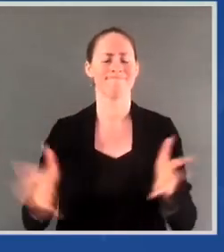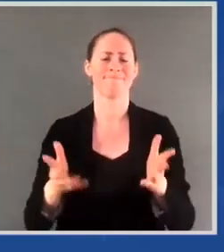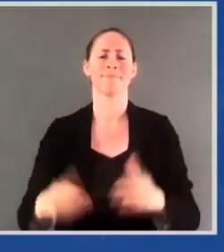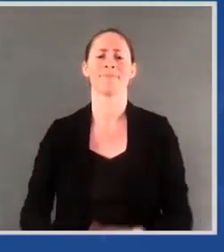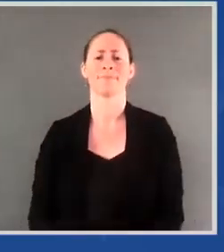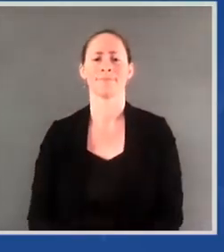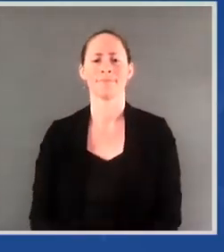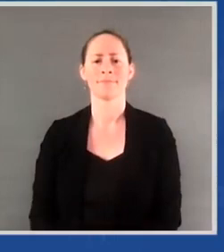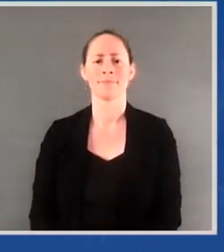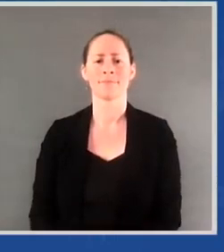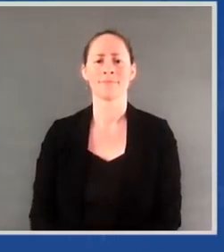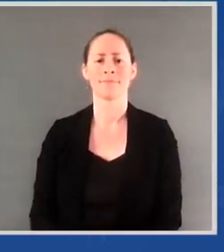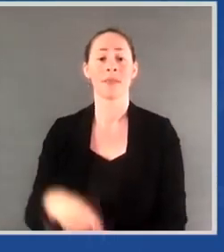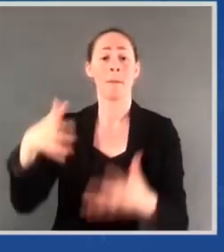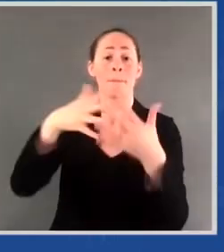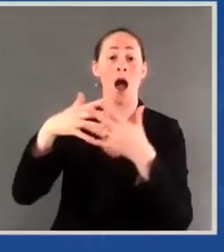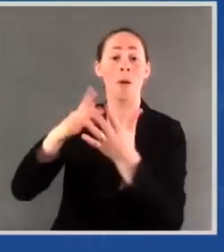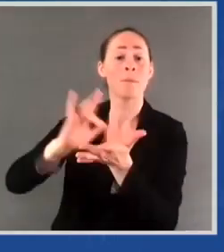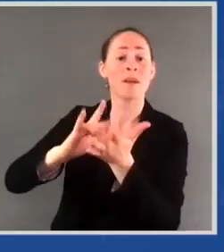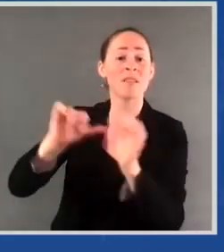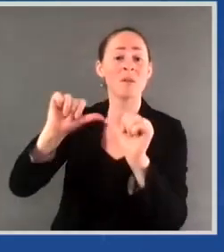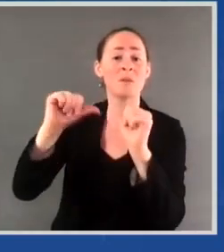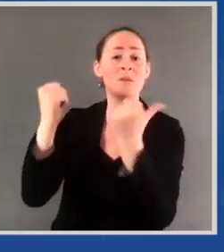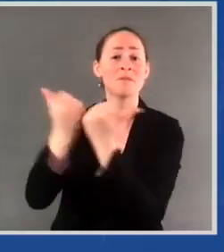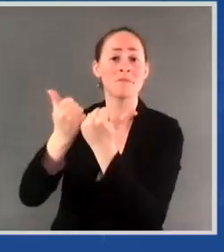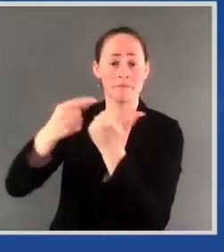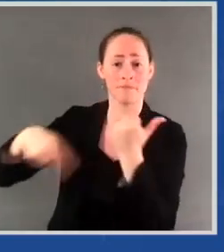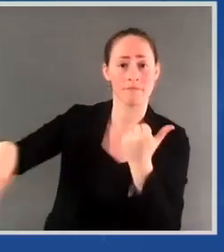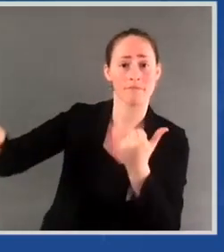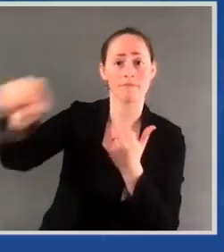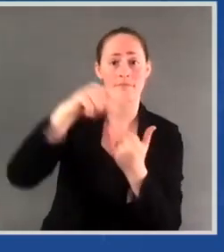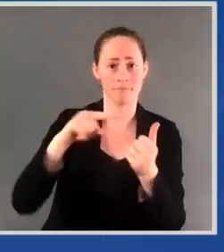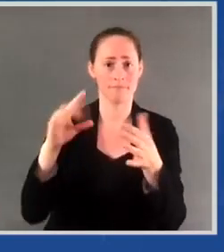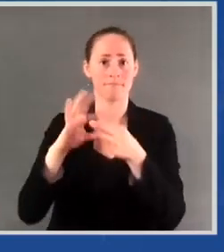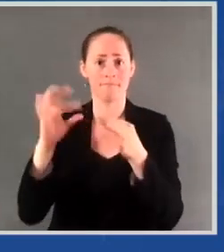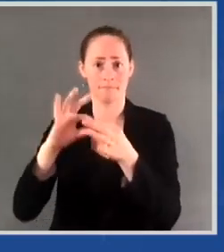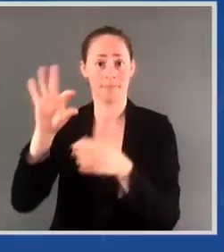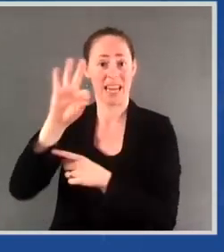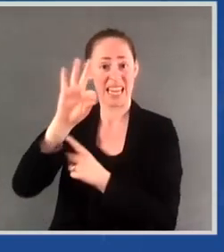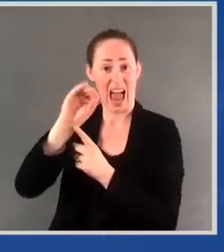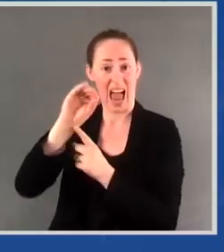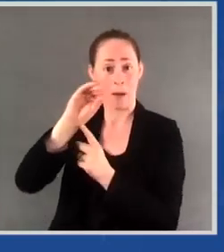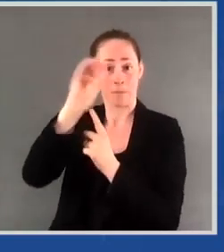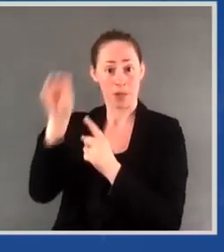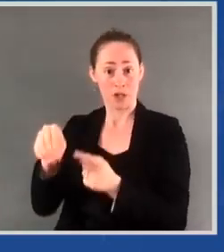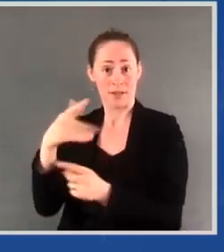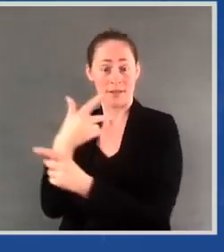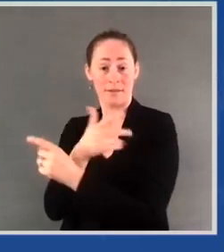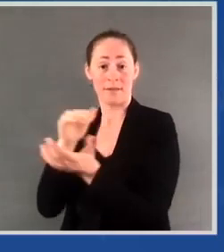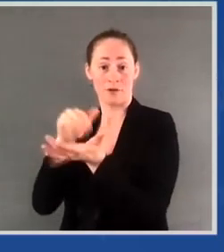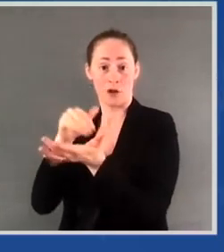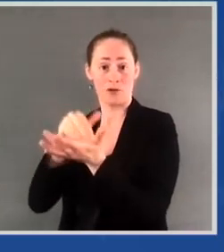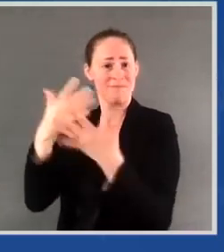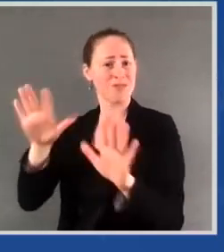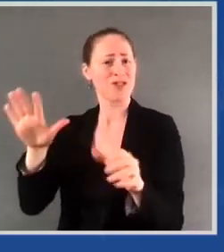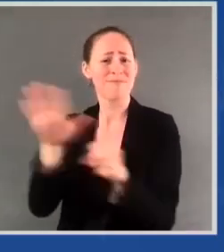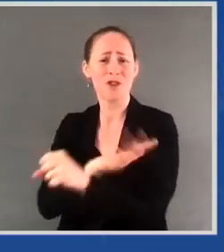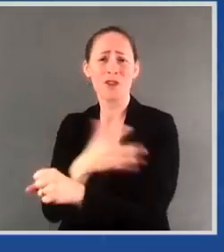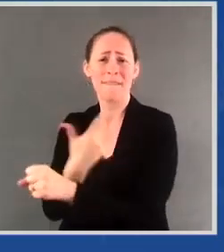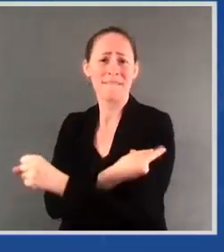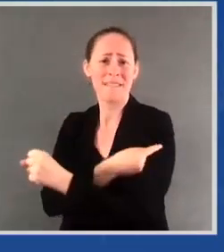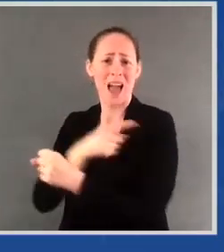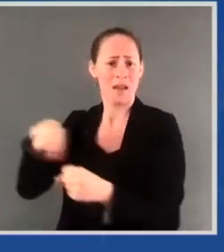90% of physicians are fully vaccinated. They're making the choice to protect themselves and their communities and